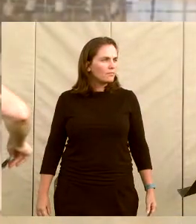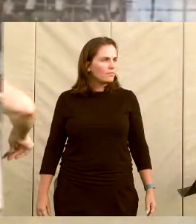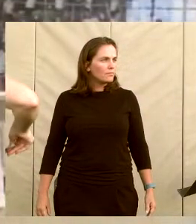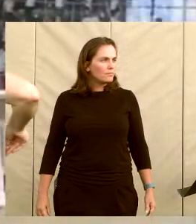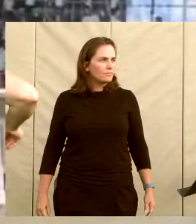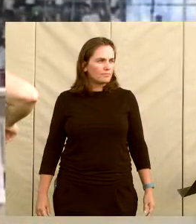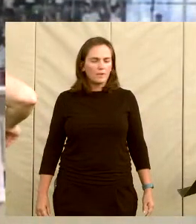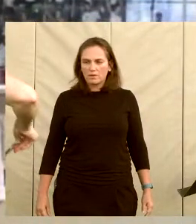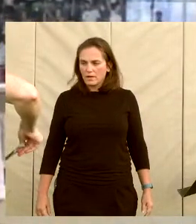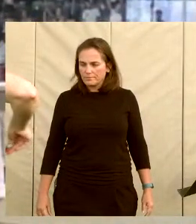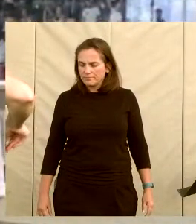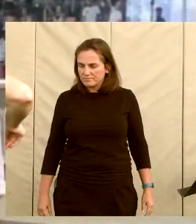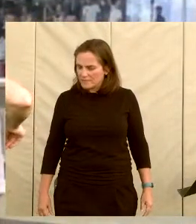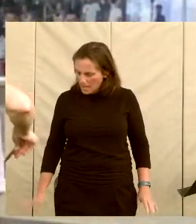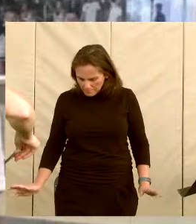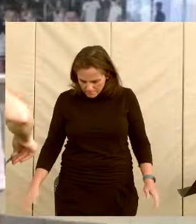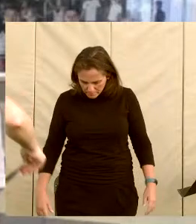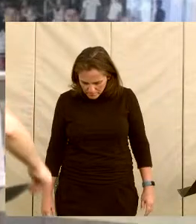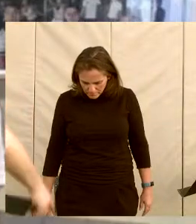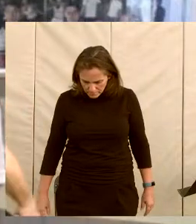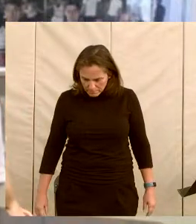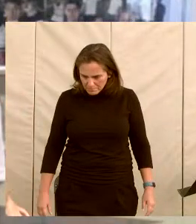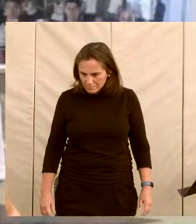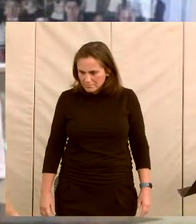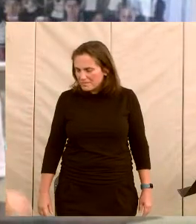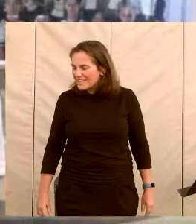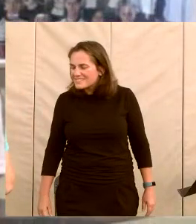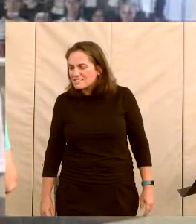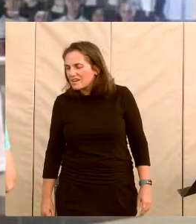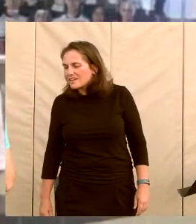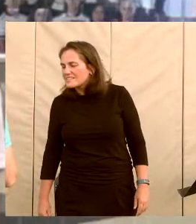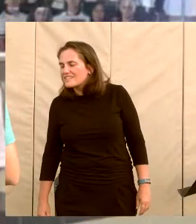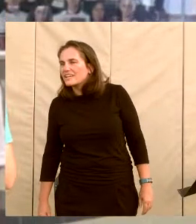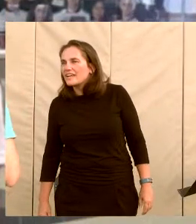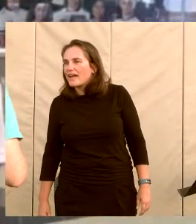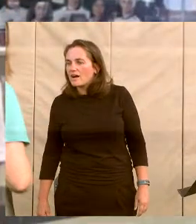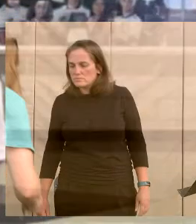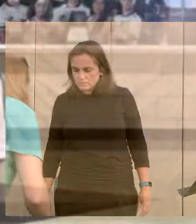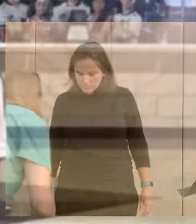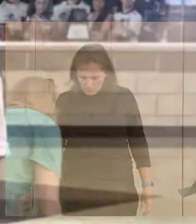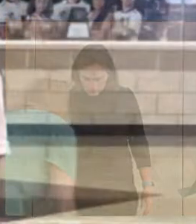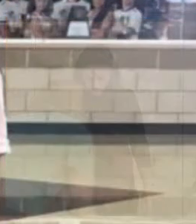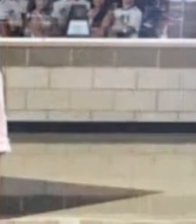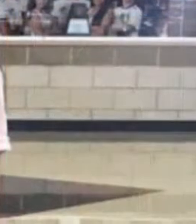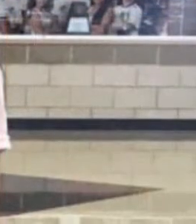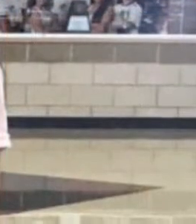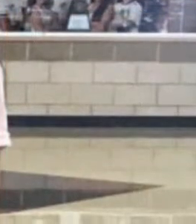will always lead you home. Oh.